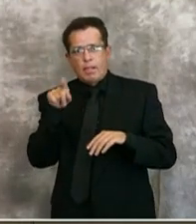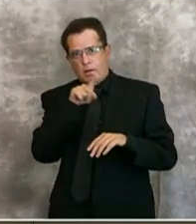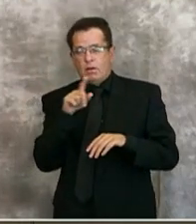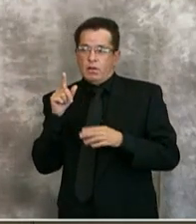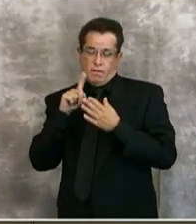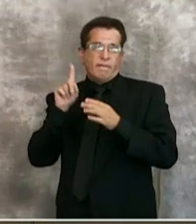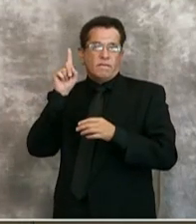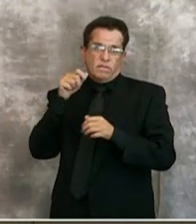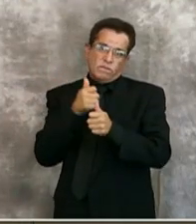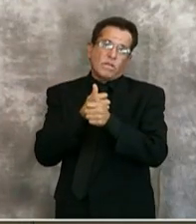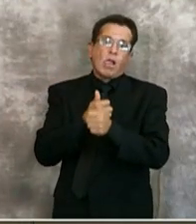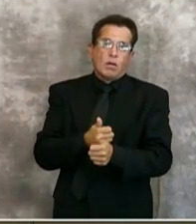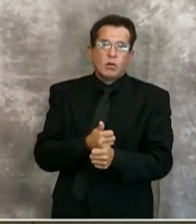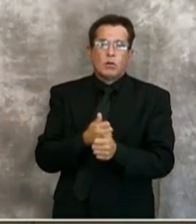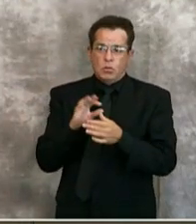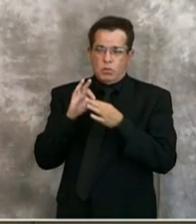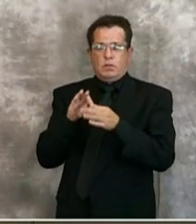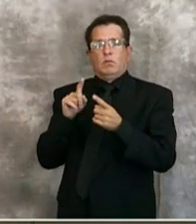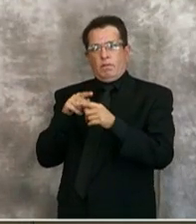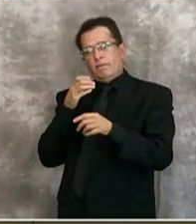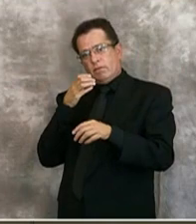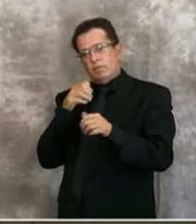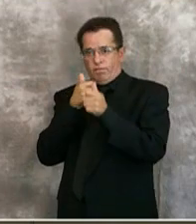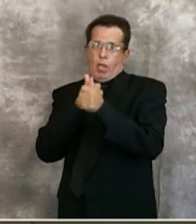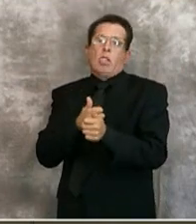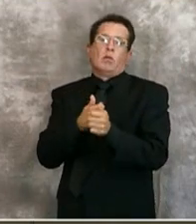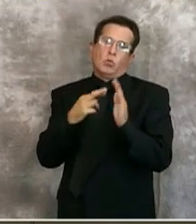related to enforcement.